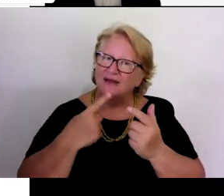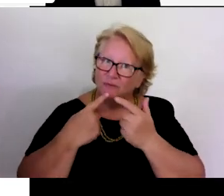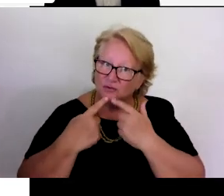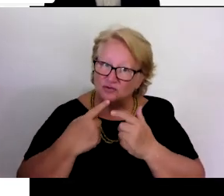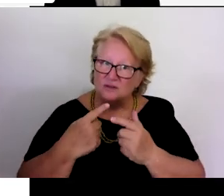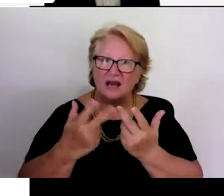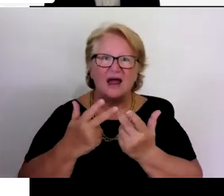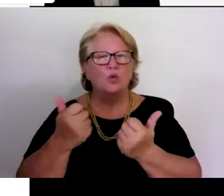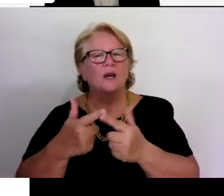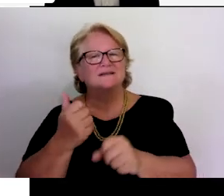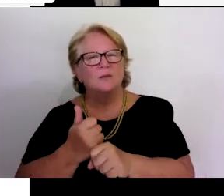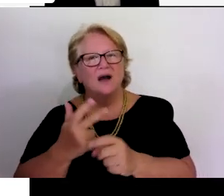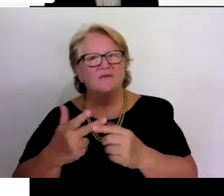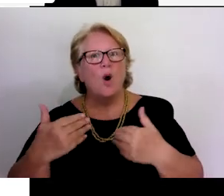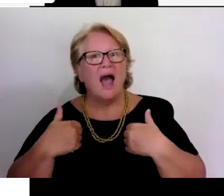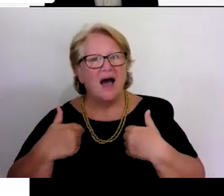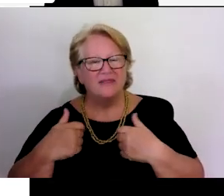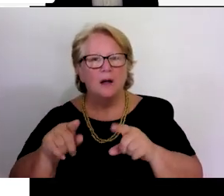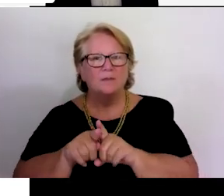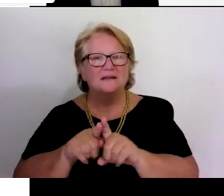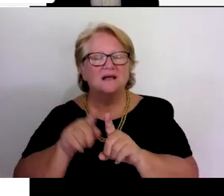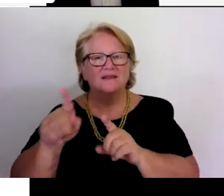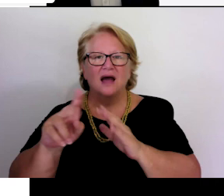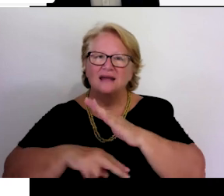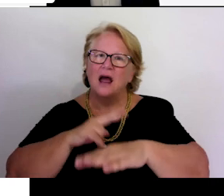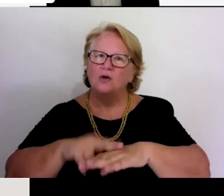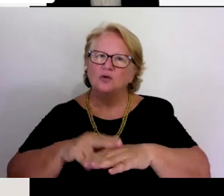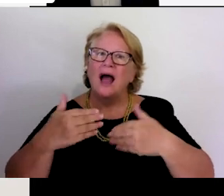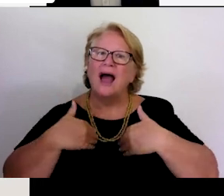us in the health field, is the National Health Data Hub.